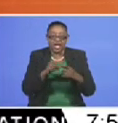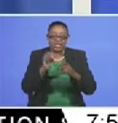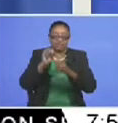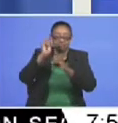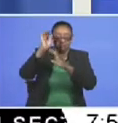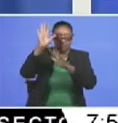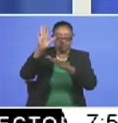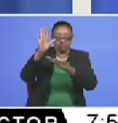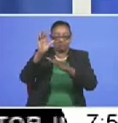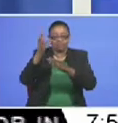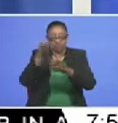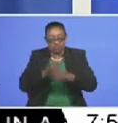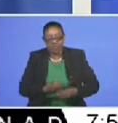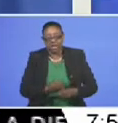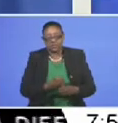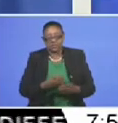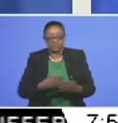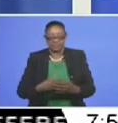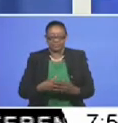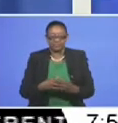rebounds.